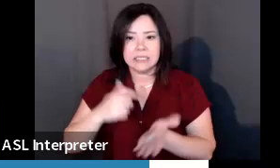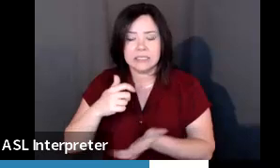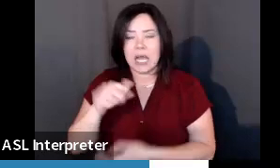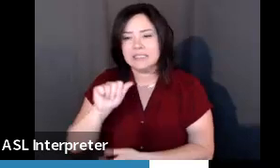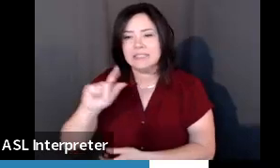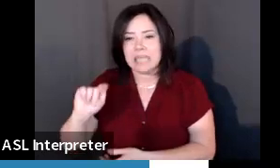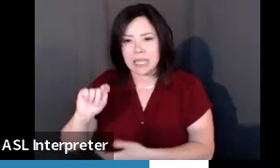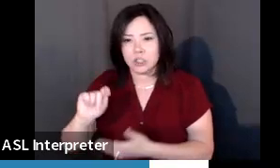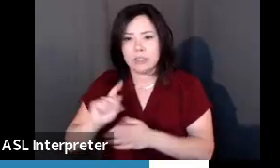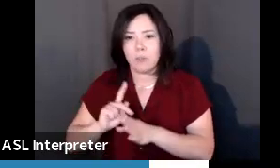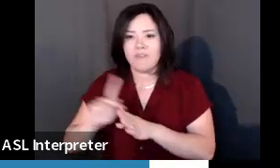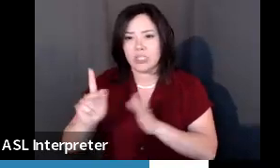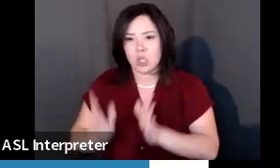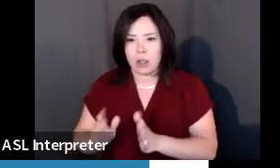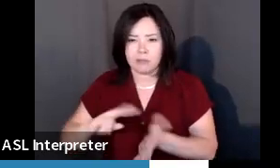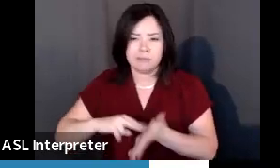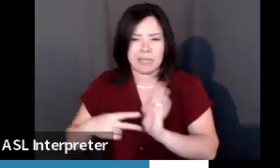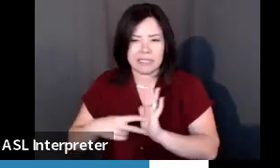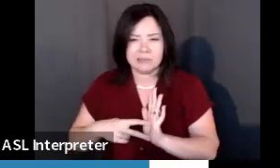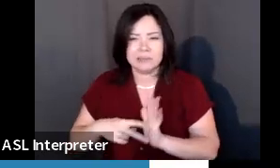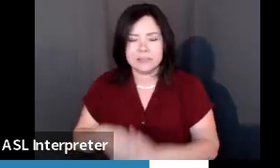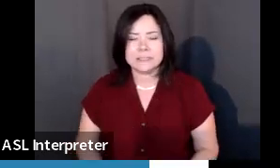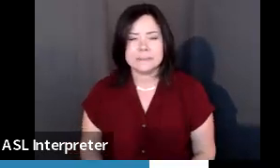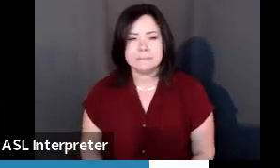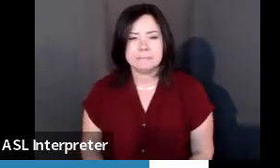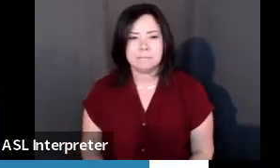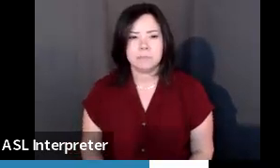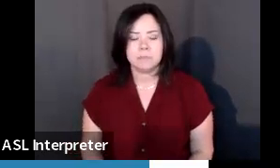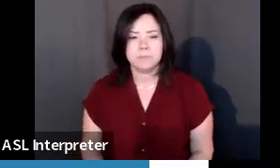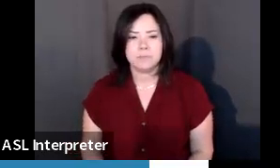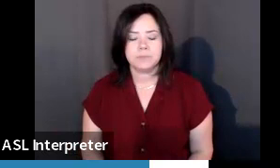technology professional is what that stands for.